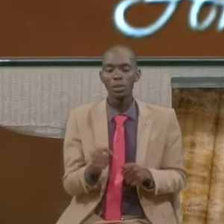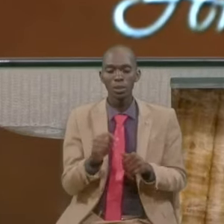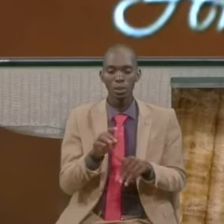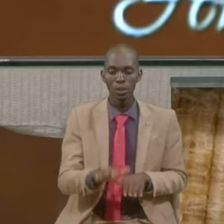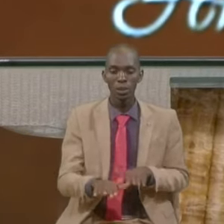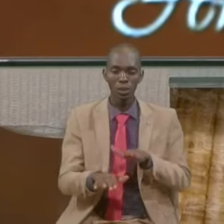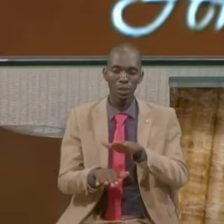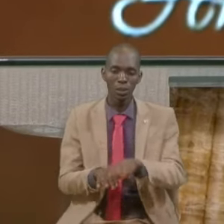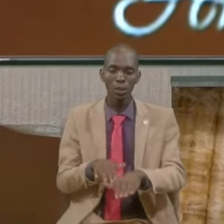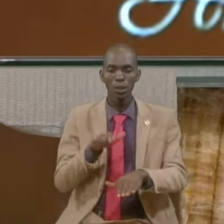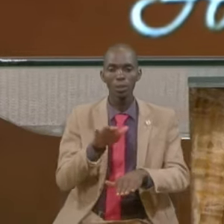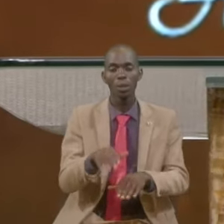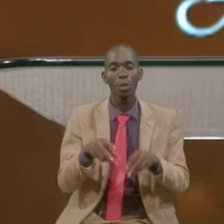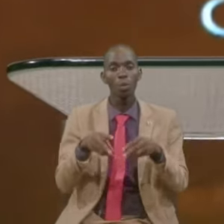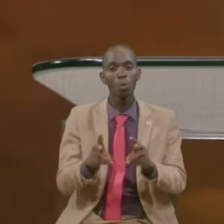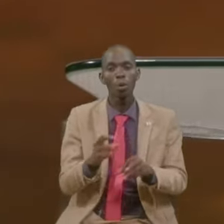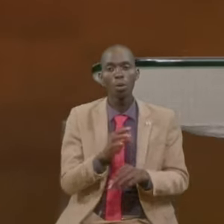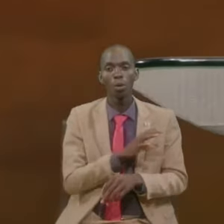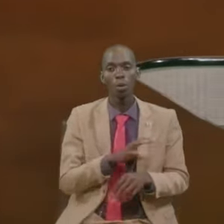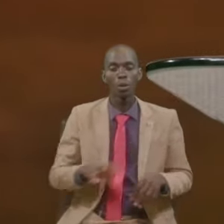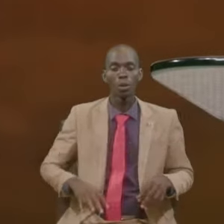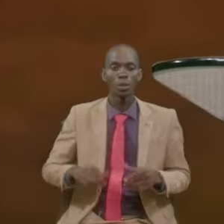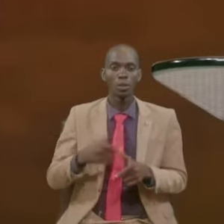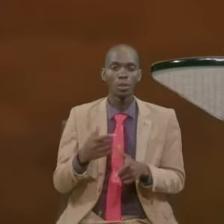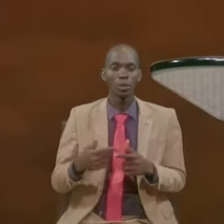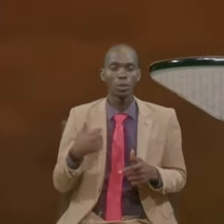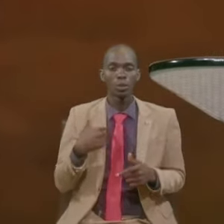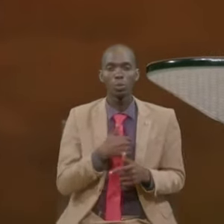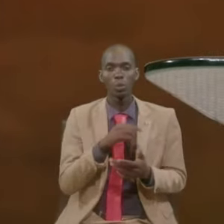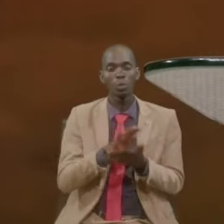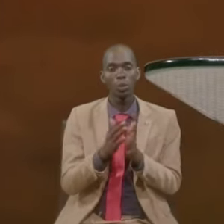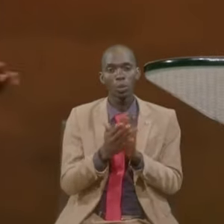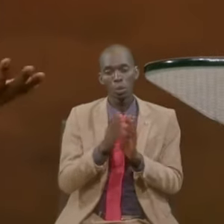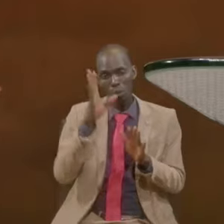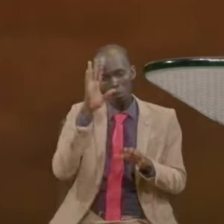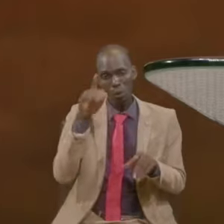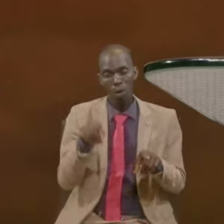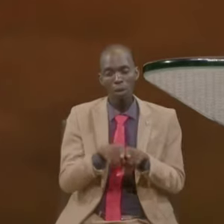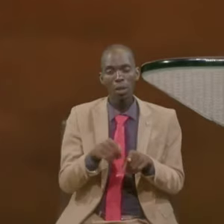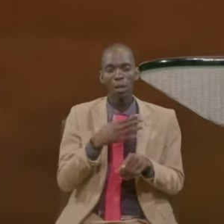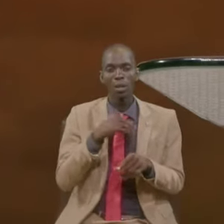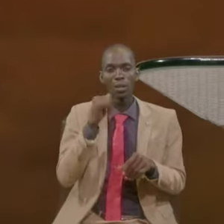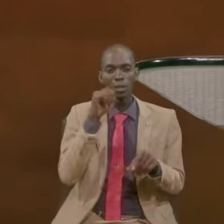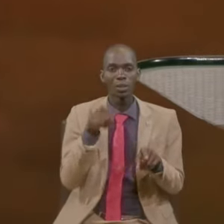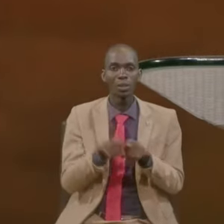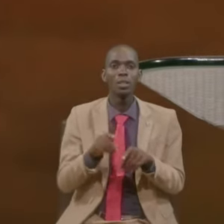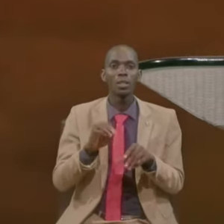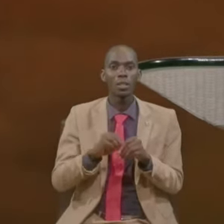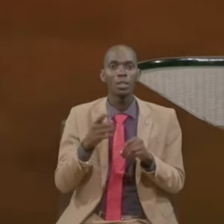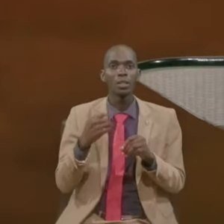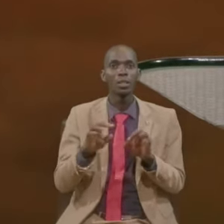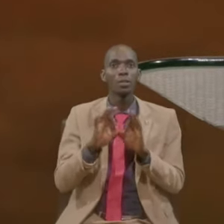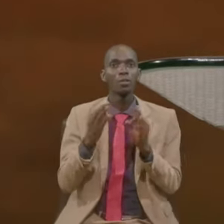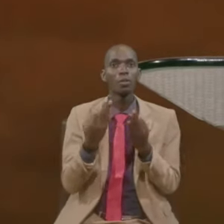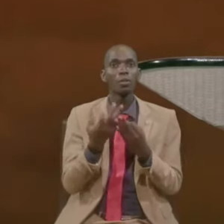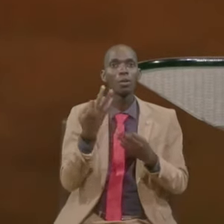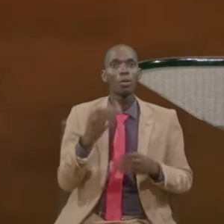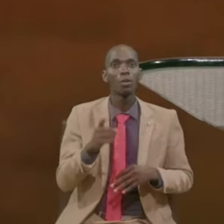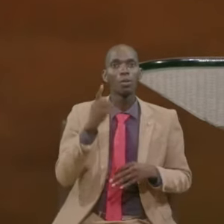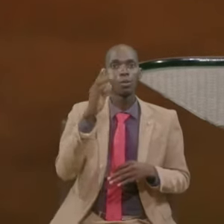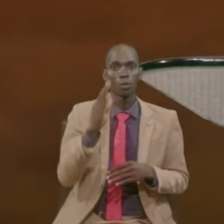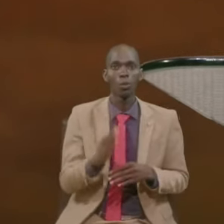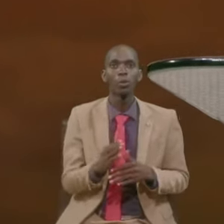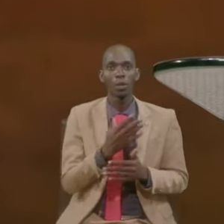of Christ. Then we'll become brothers and sisters in the family of God, sons and daughters of